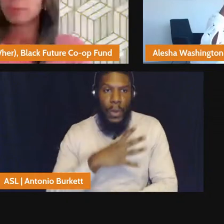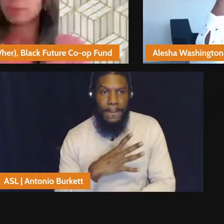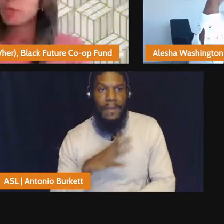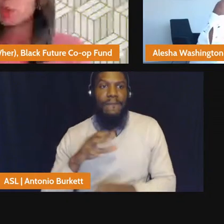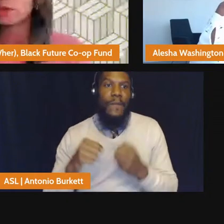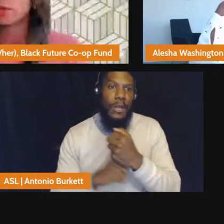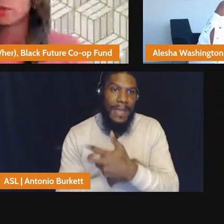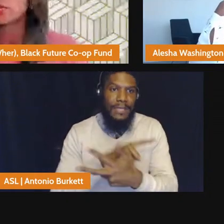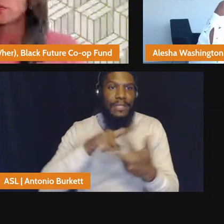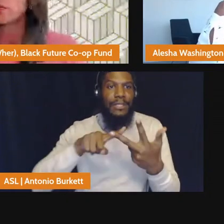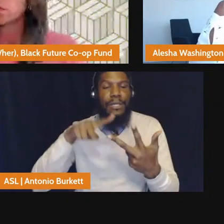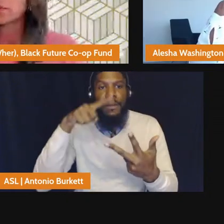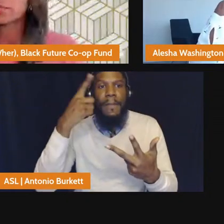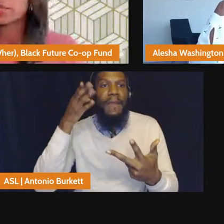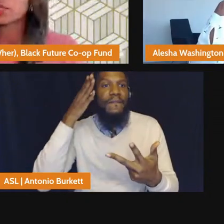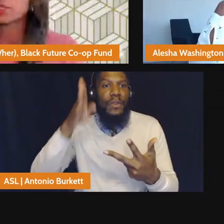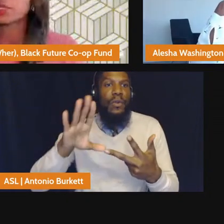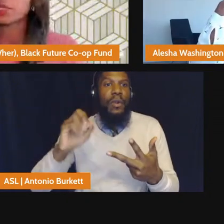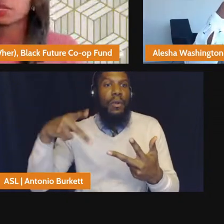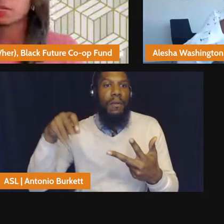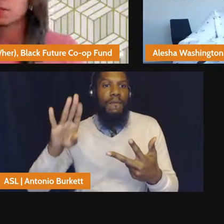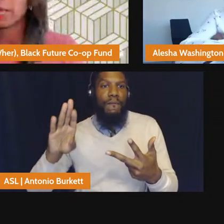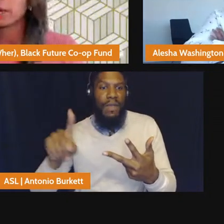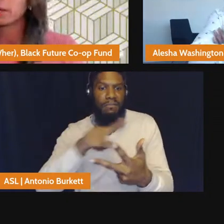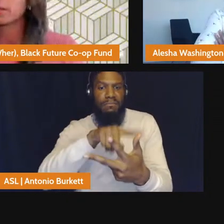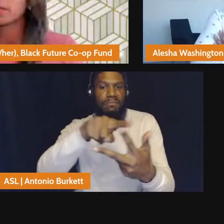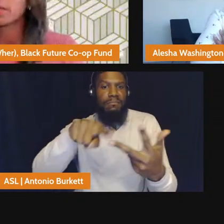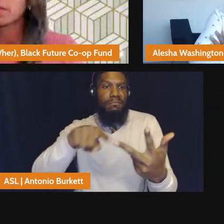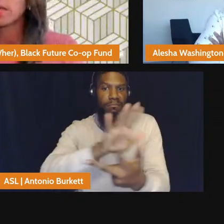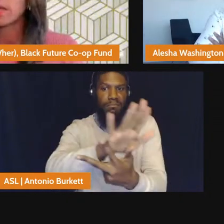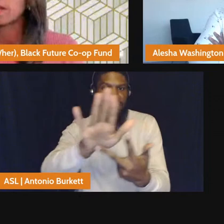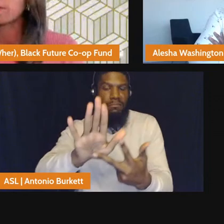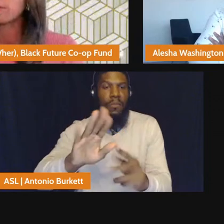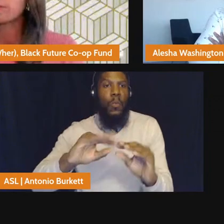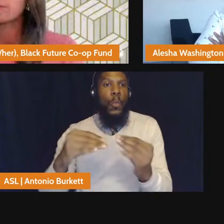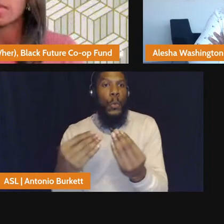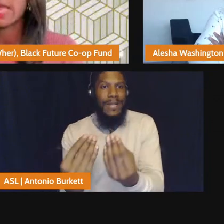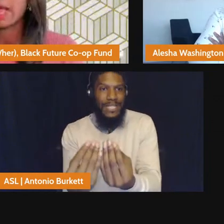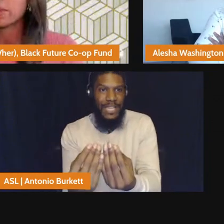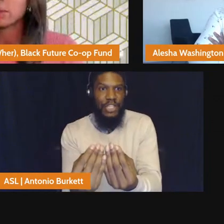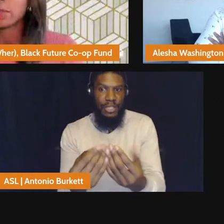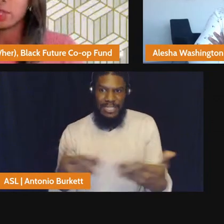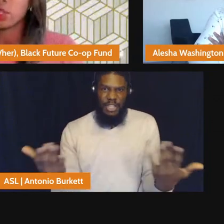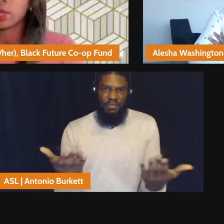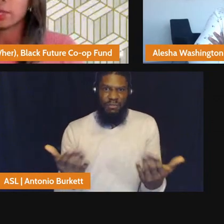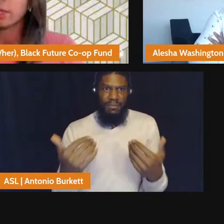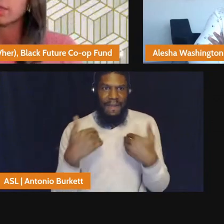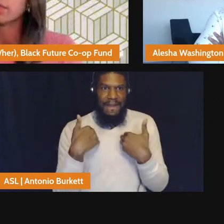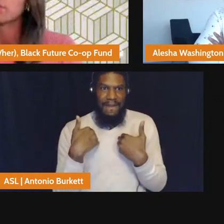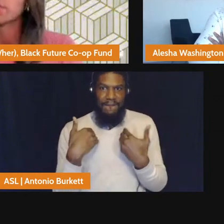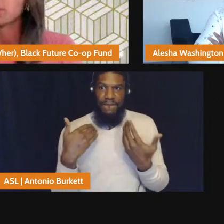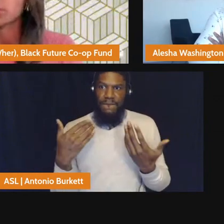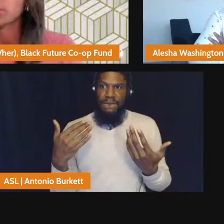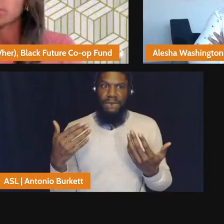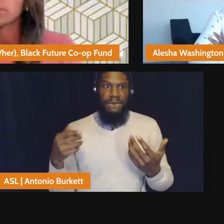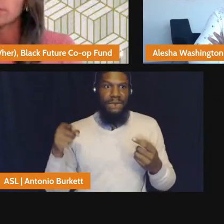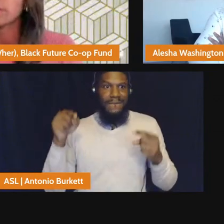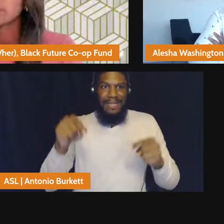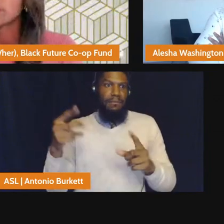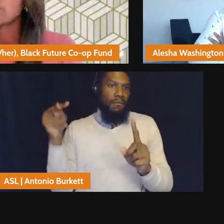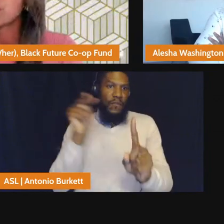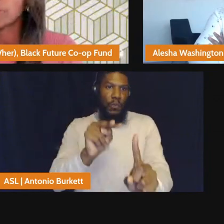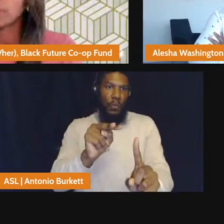Foundation, Black Future Co-op Fund, do the organizations on this panel have this position? So someone who